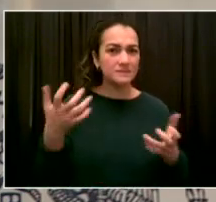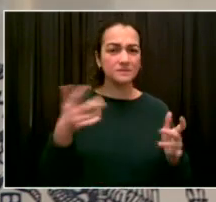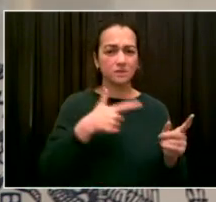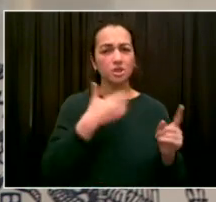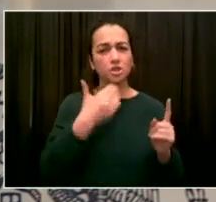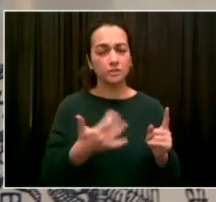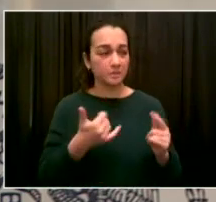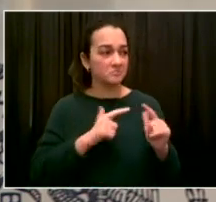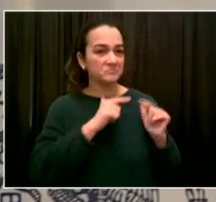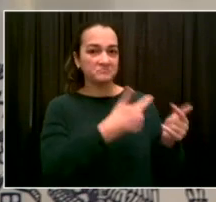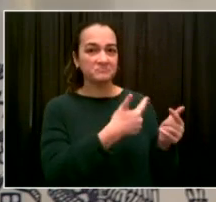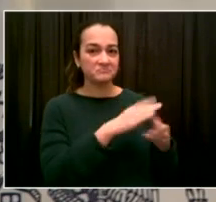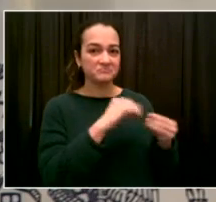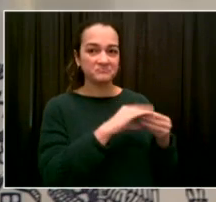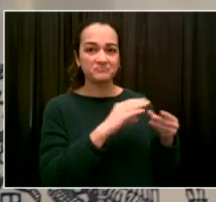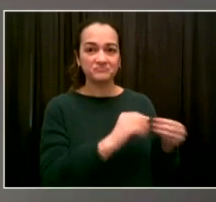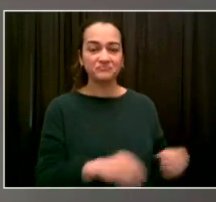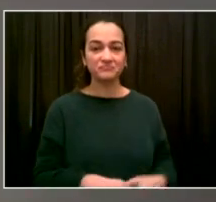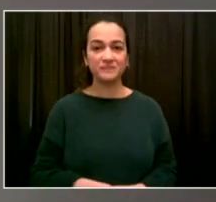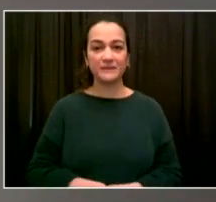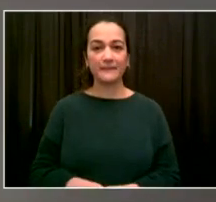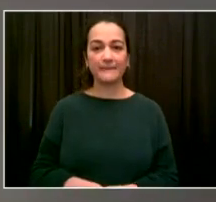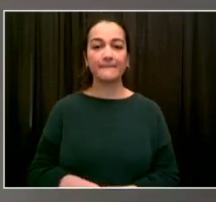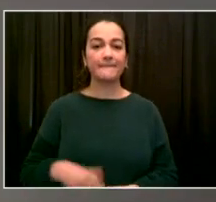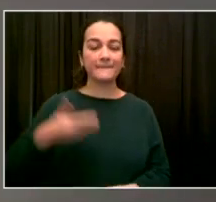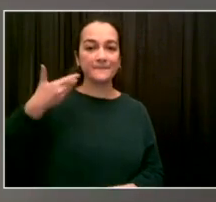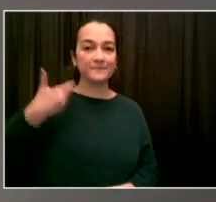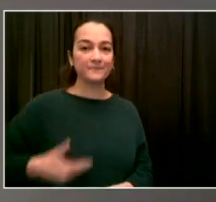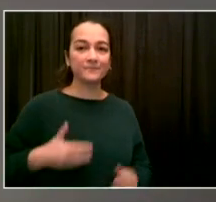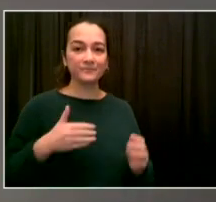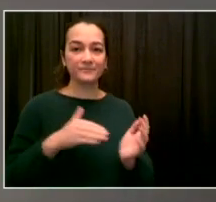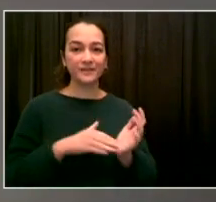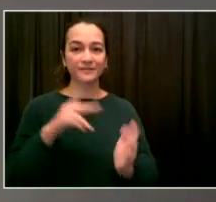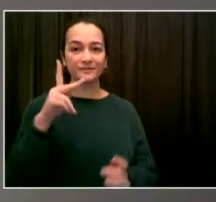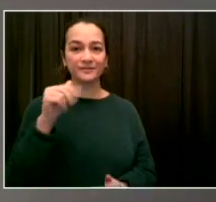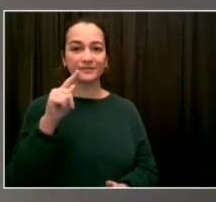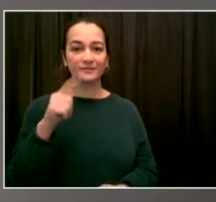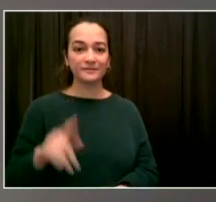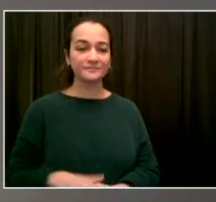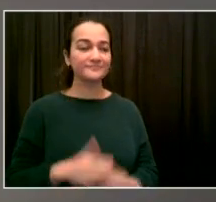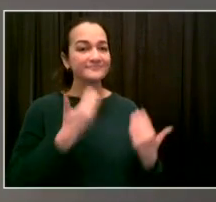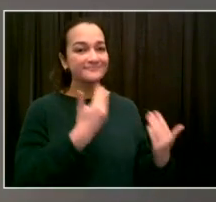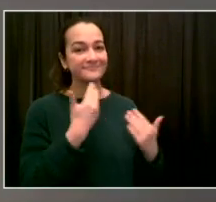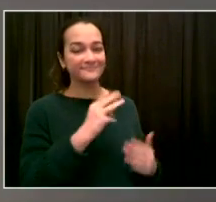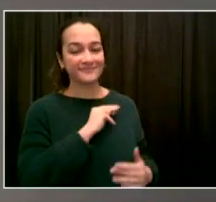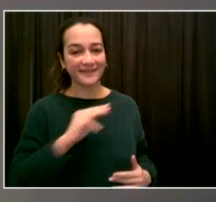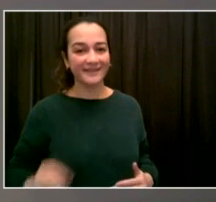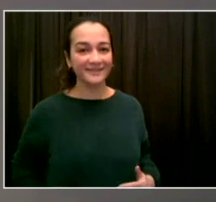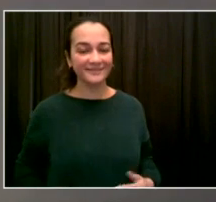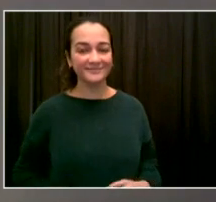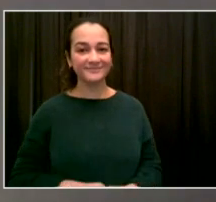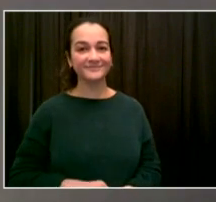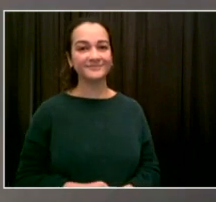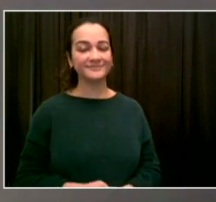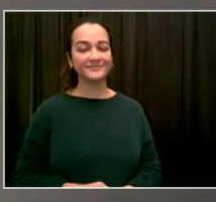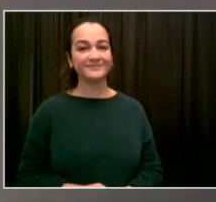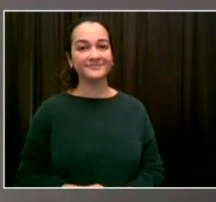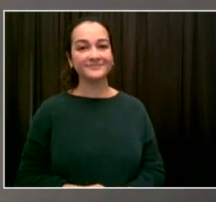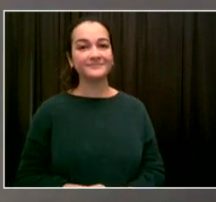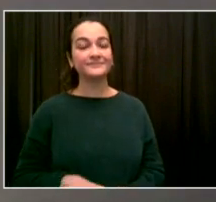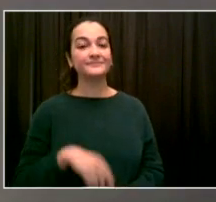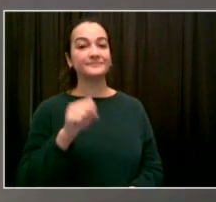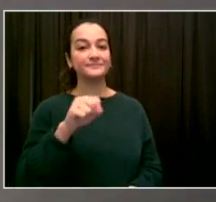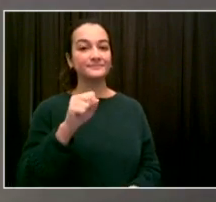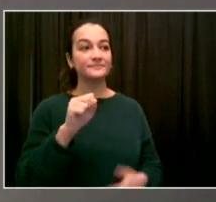Yes, thank you so much, sir. And we so much appreciate that New Yorkers are going out and getting tested. That proves that